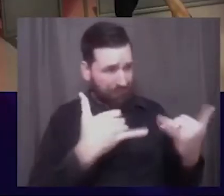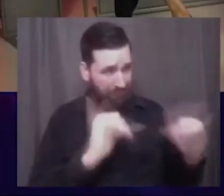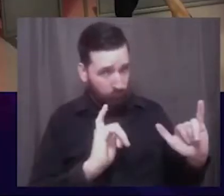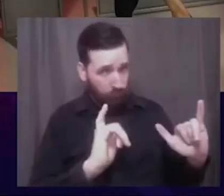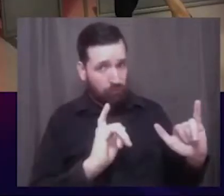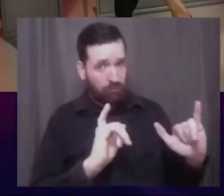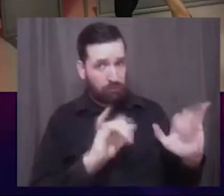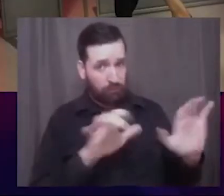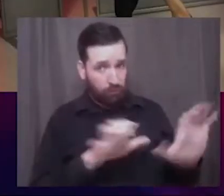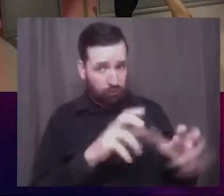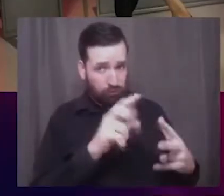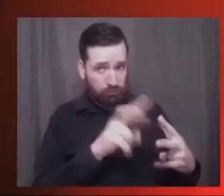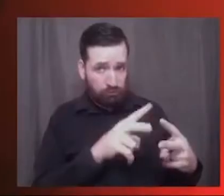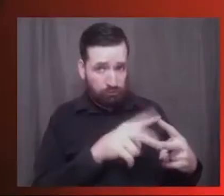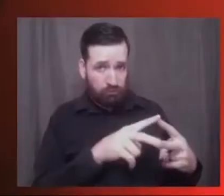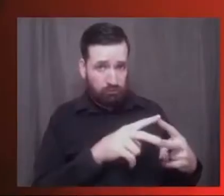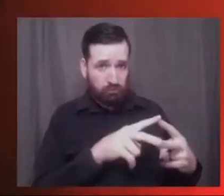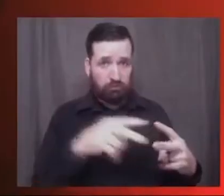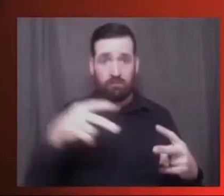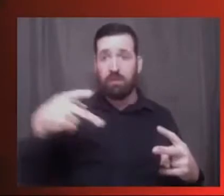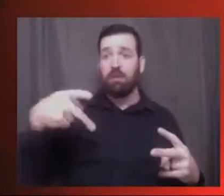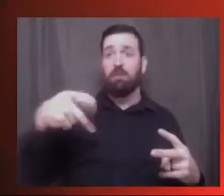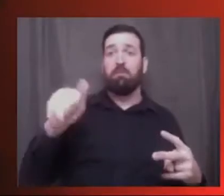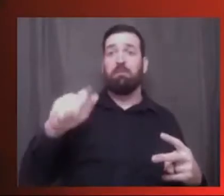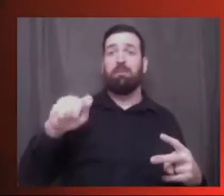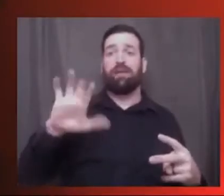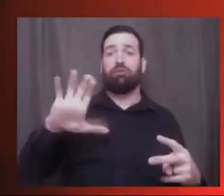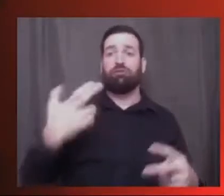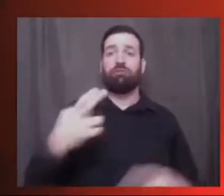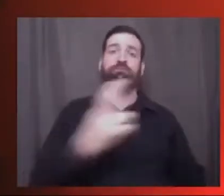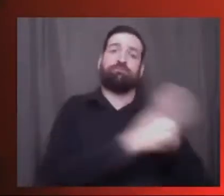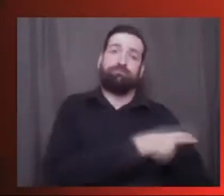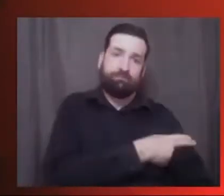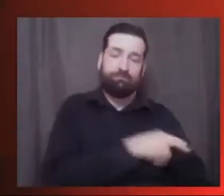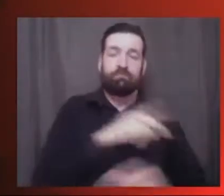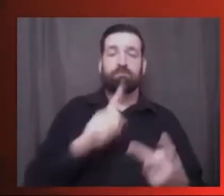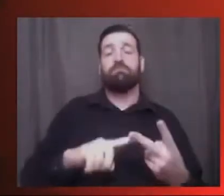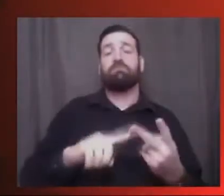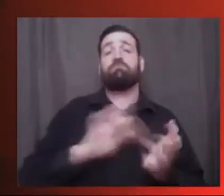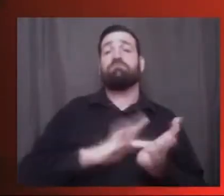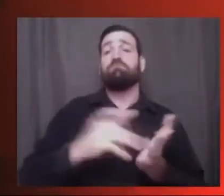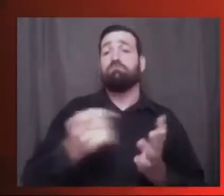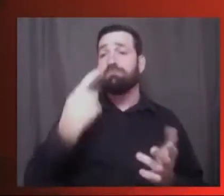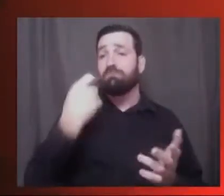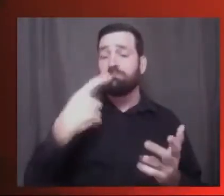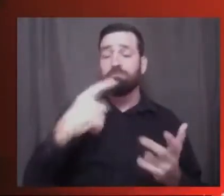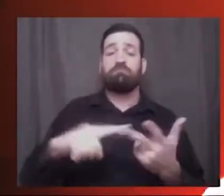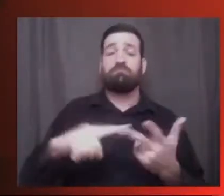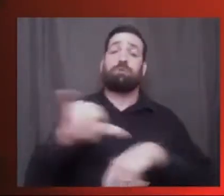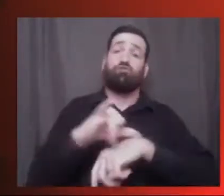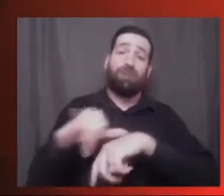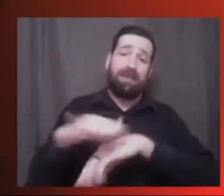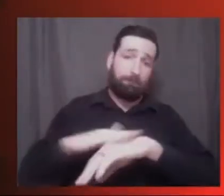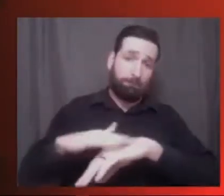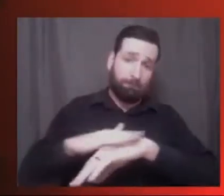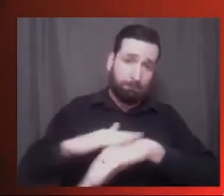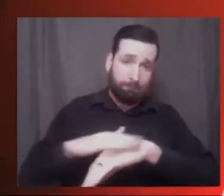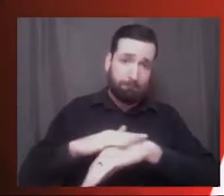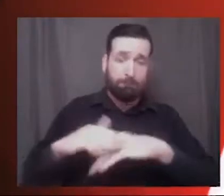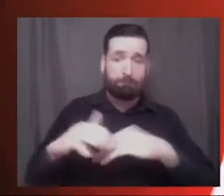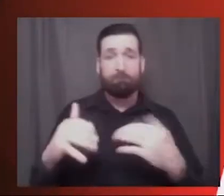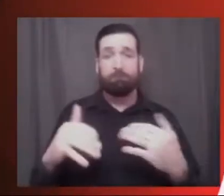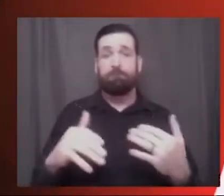and things? Patches, definitely, and oral preparations. They're creams that you can put on the screen, on your